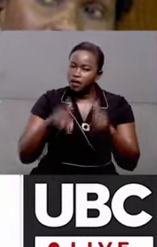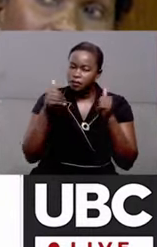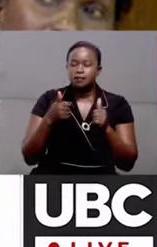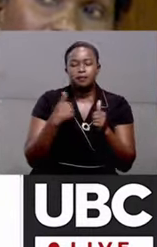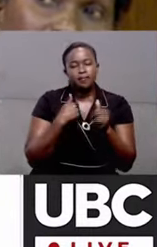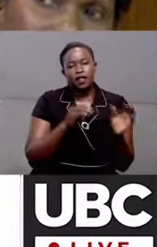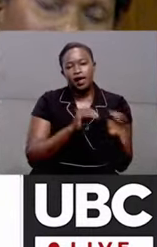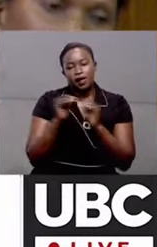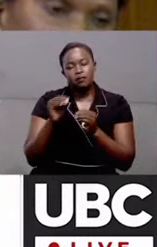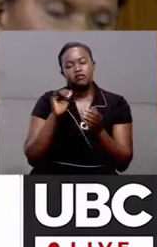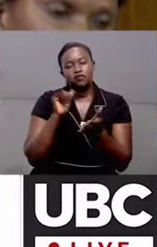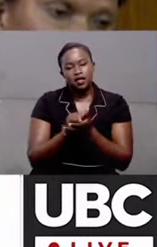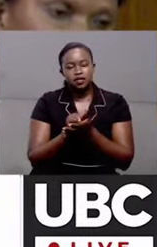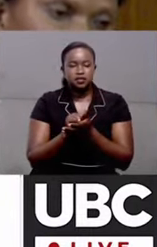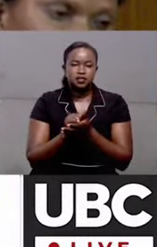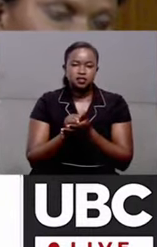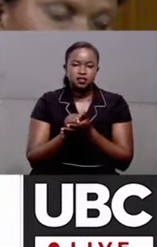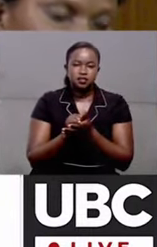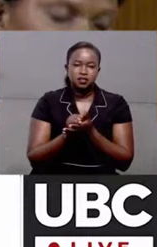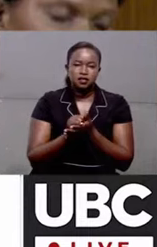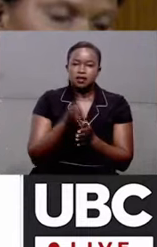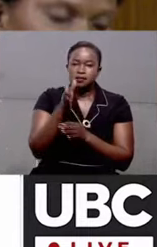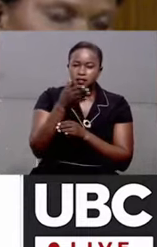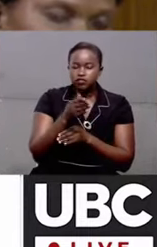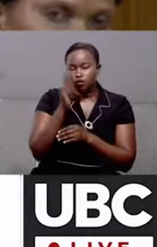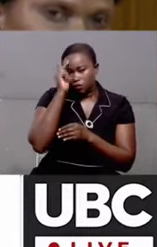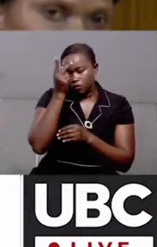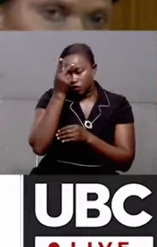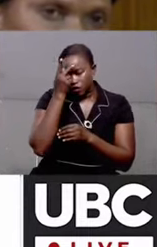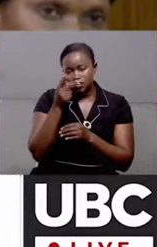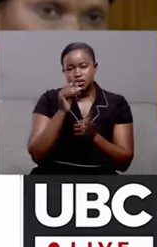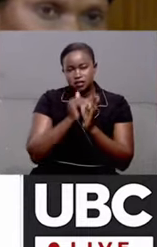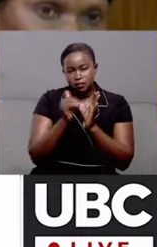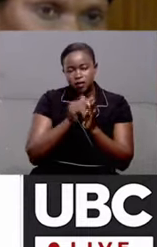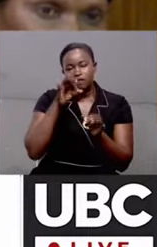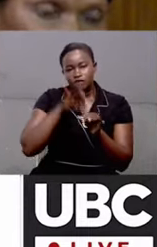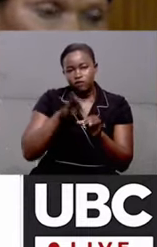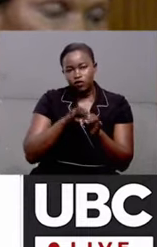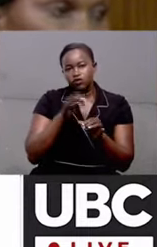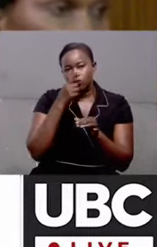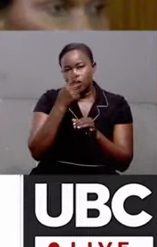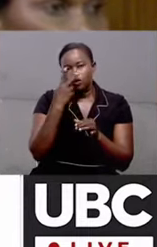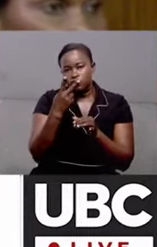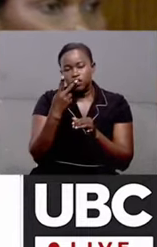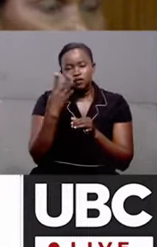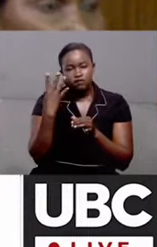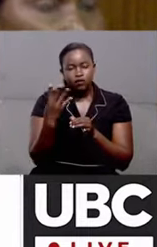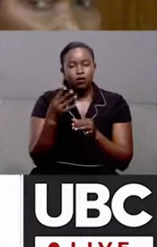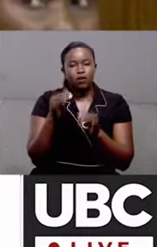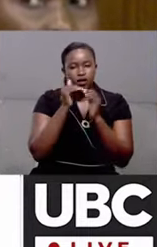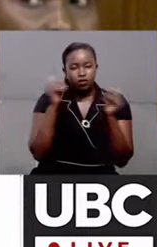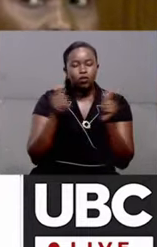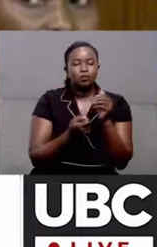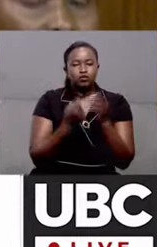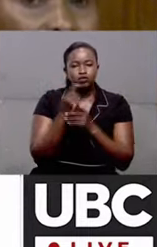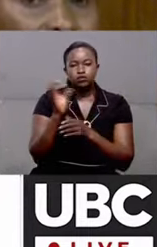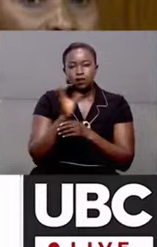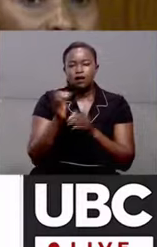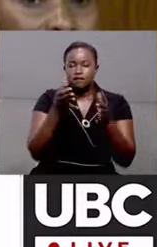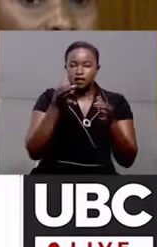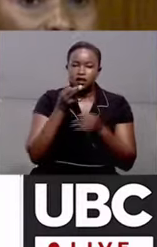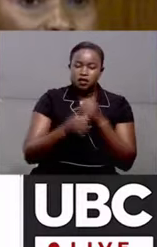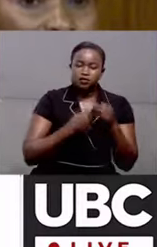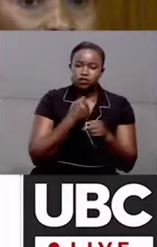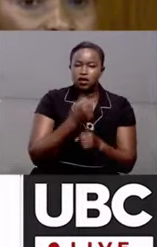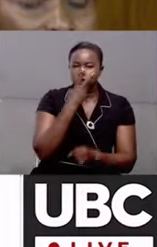move that the Ministerial Policy Statement Vote 124, Equal Opportunities Commission for the financial year